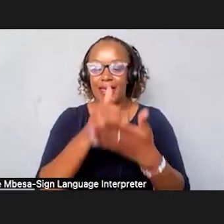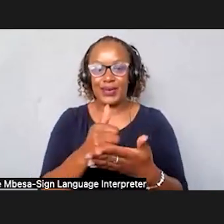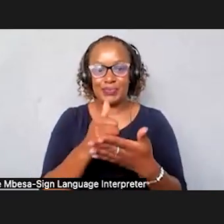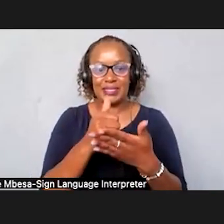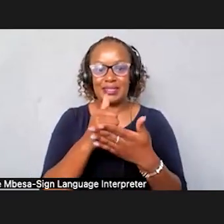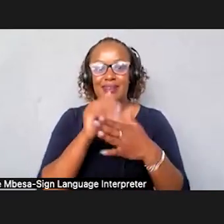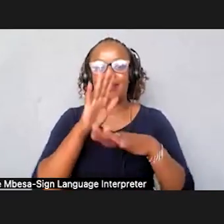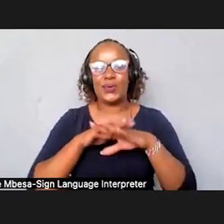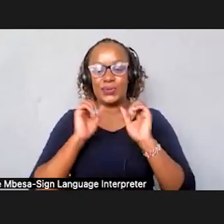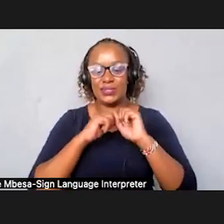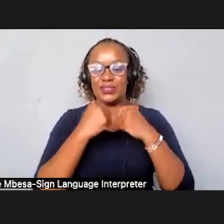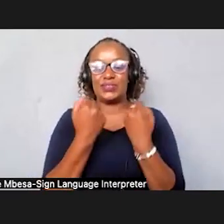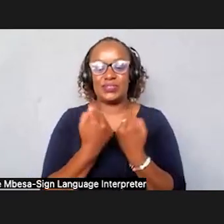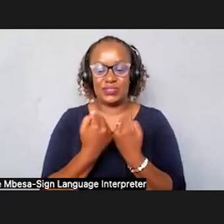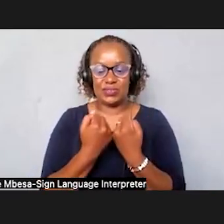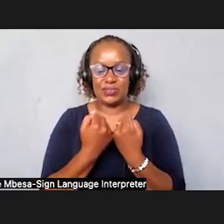changing and